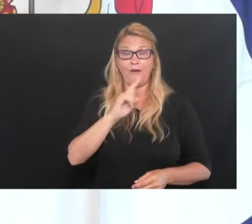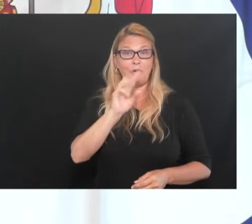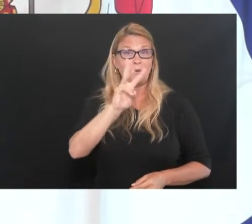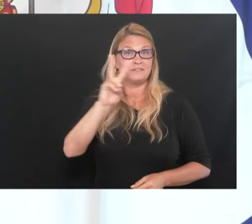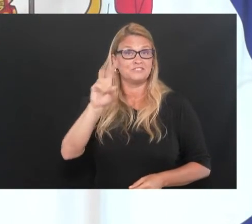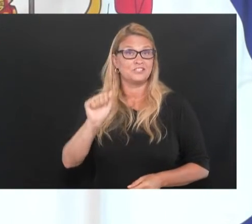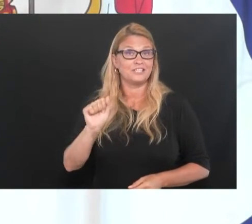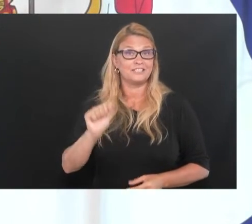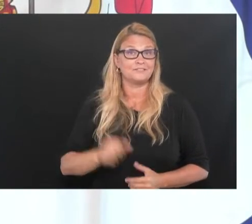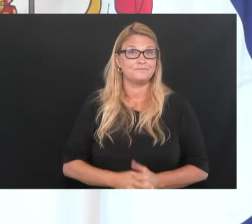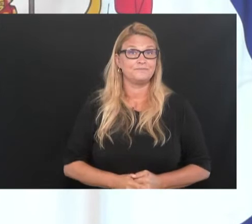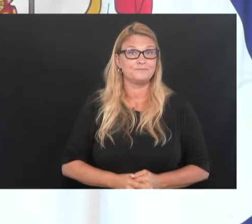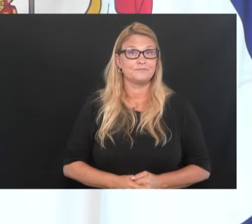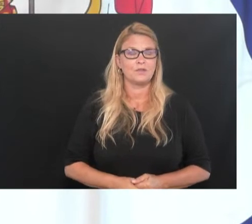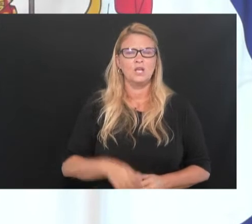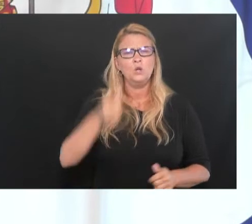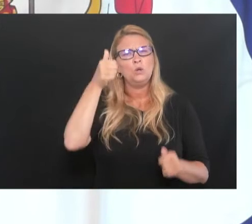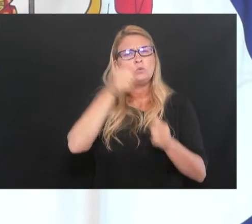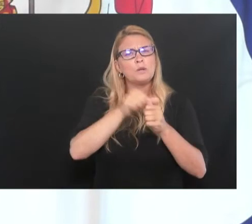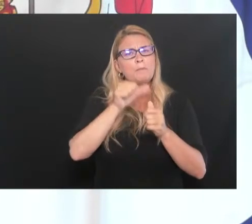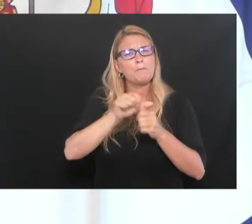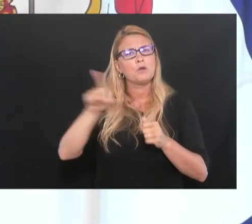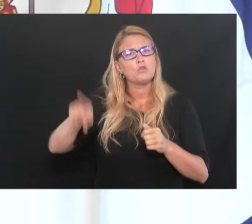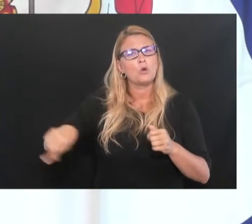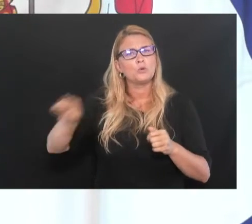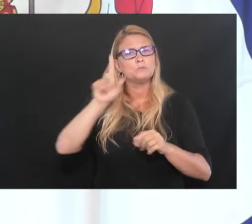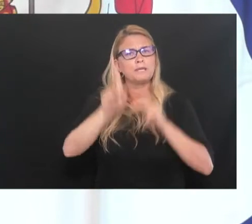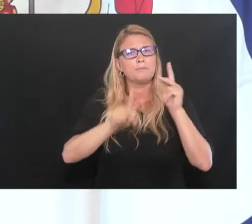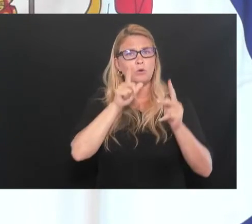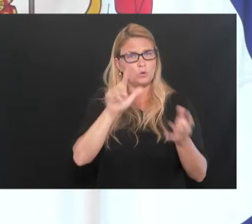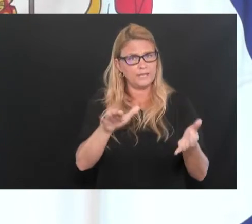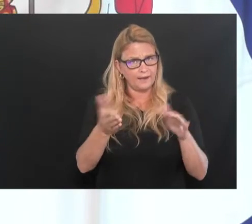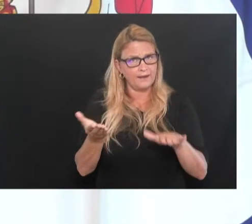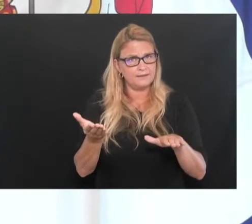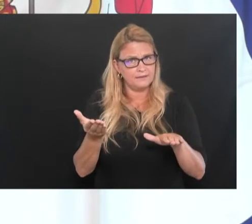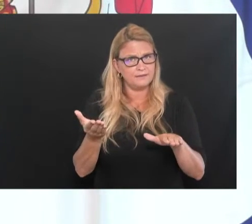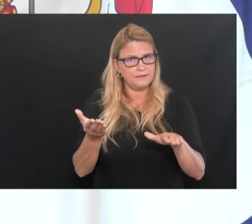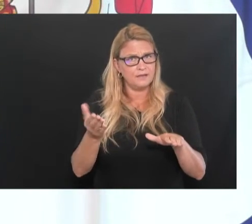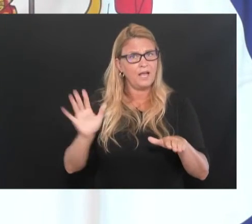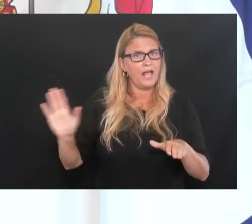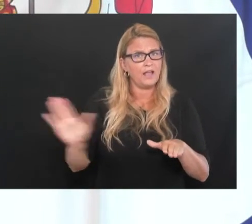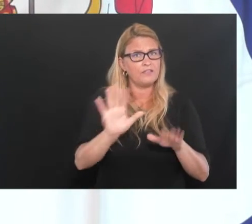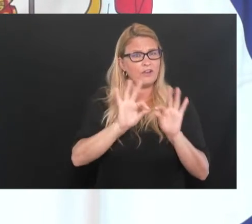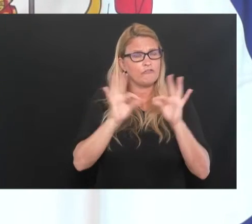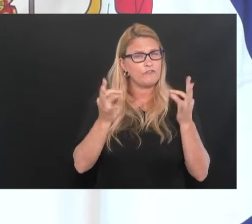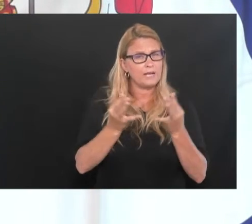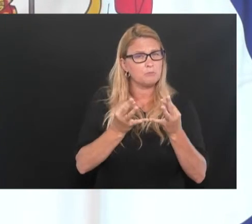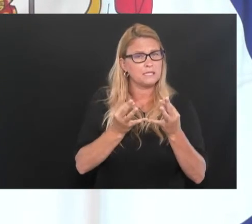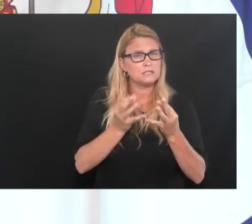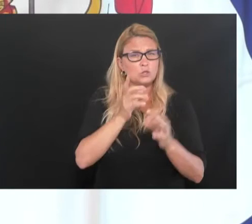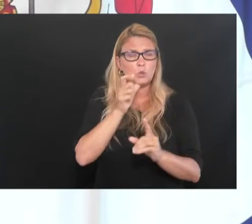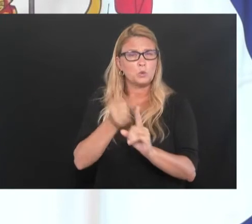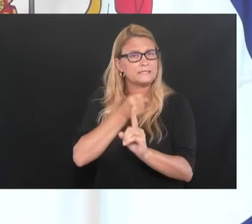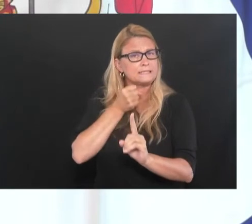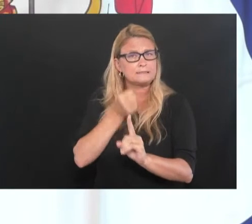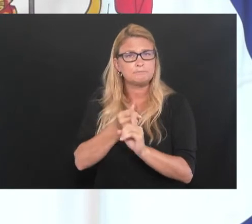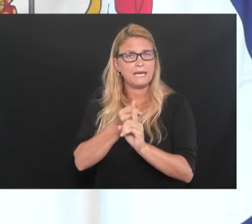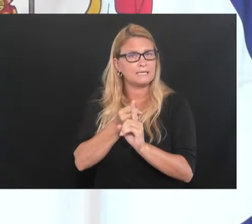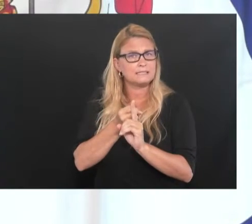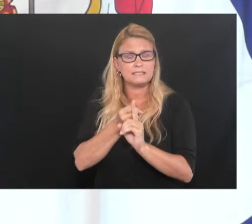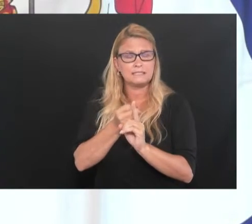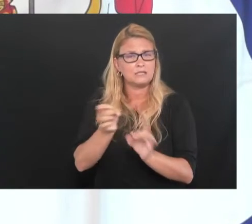you absolutely to remember all those we lost and all those families that were impacted in such a negative